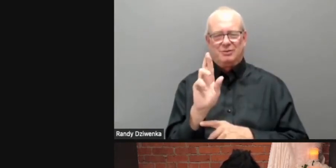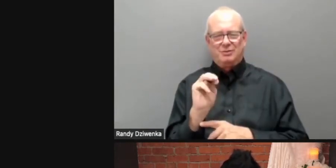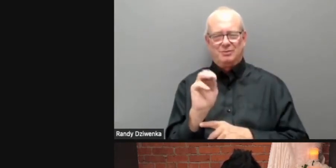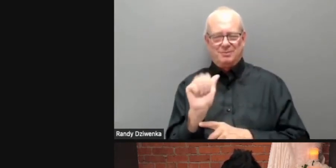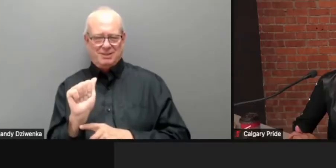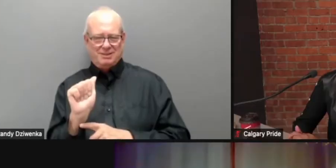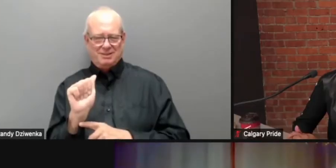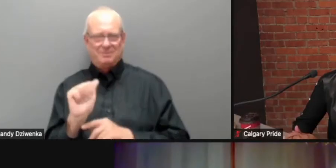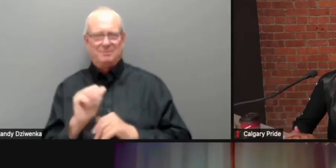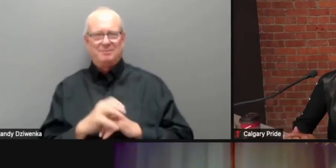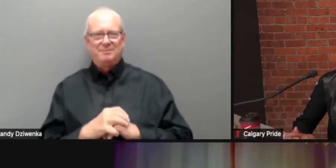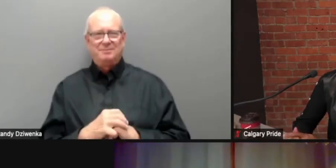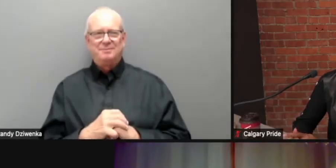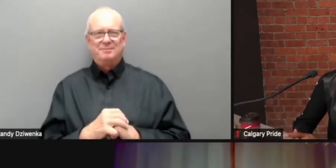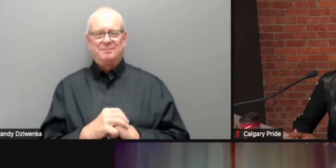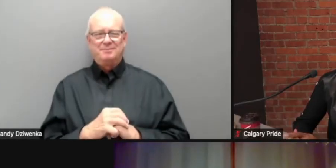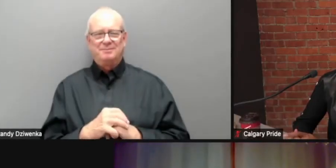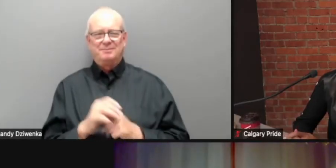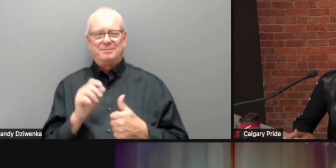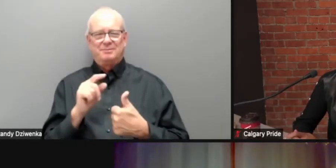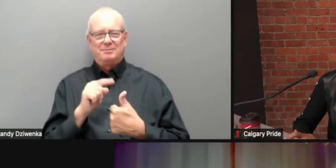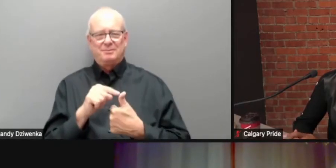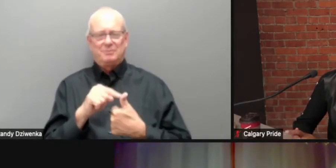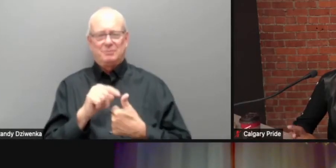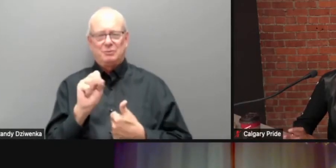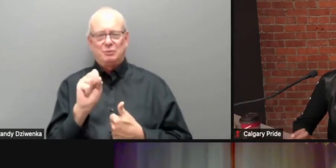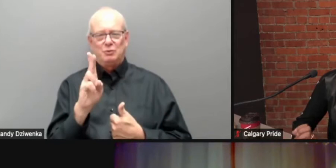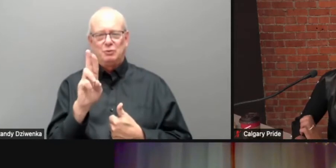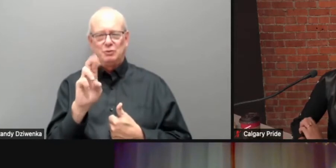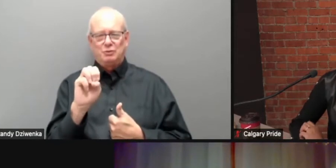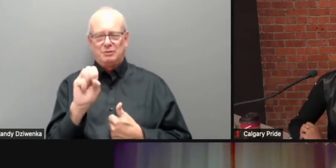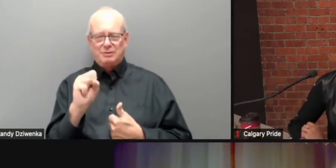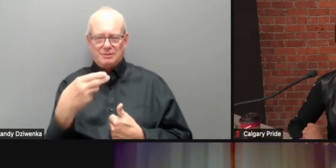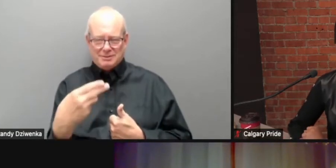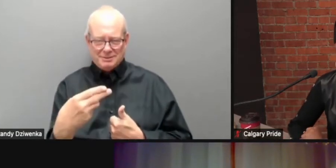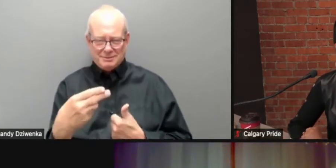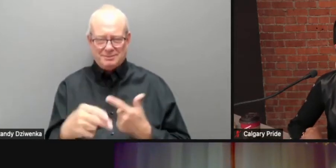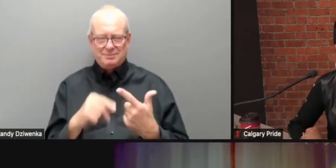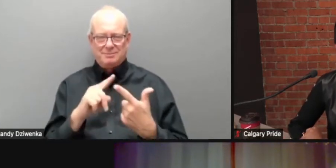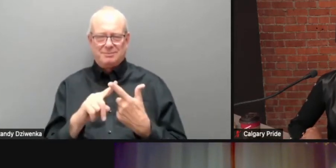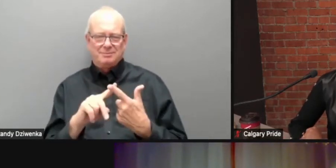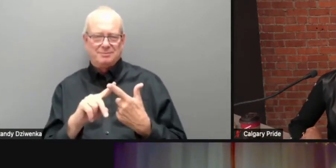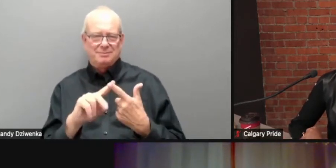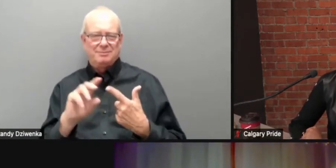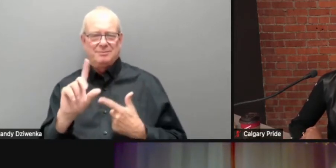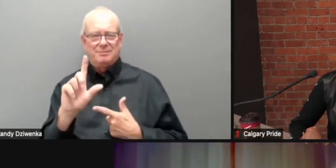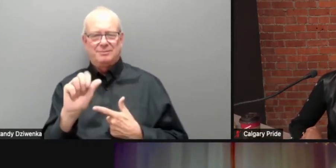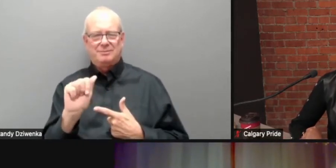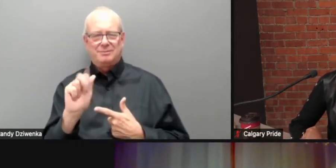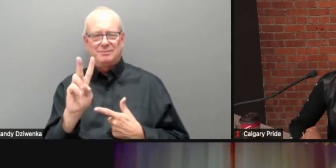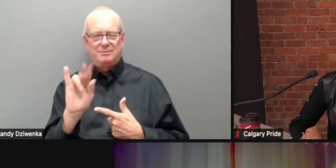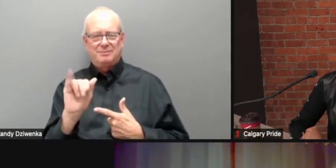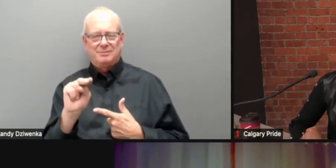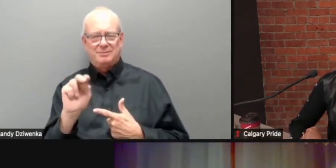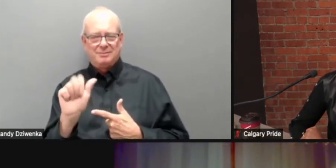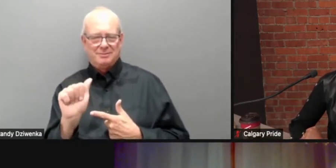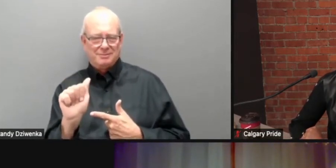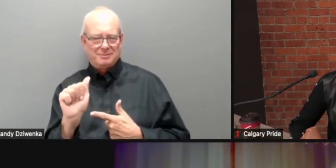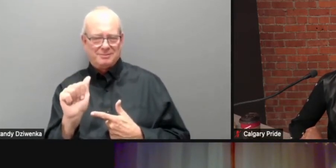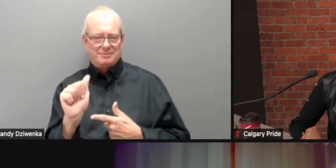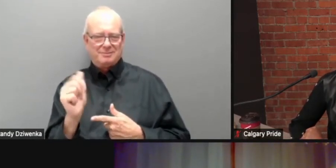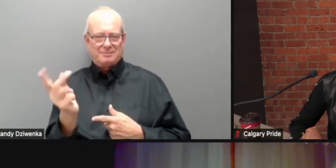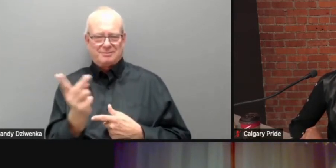and Lavina Kapai are the two superstar parents of the Bravo hit series Family Karma.